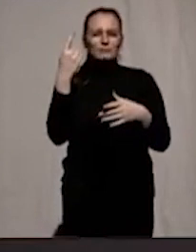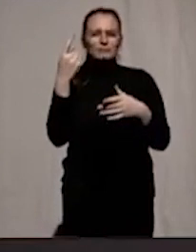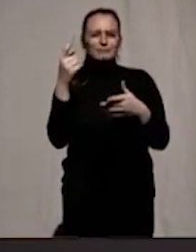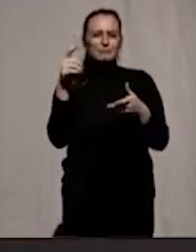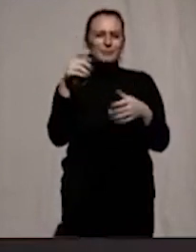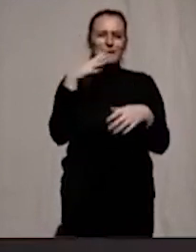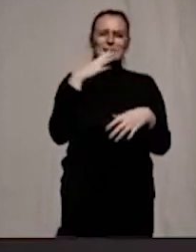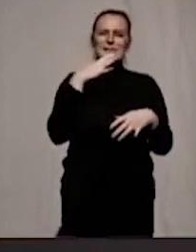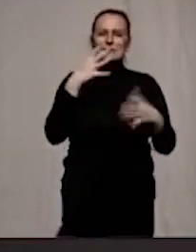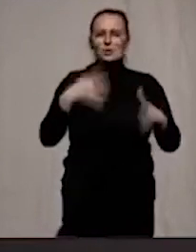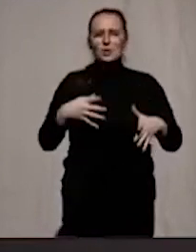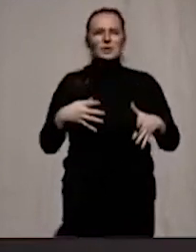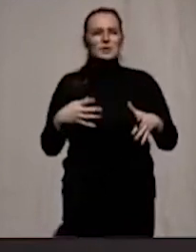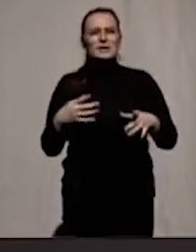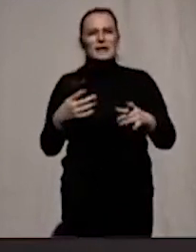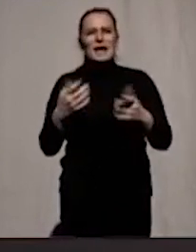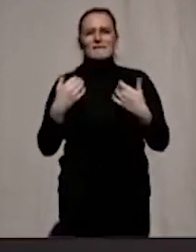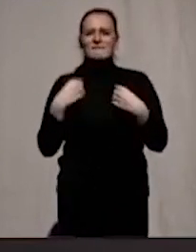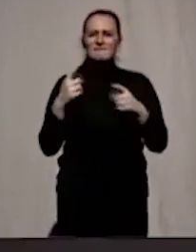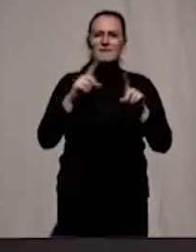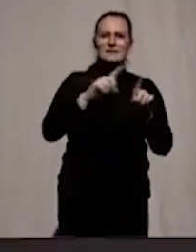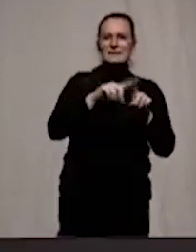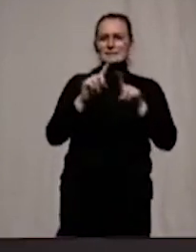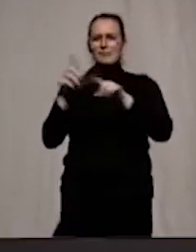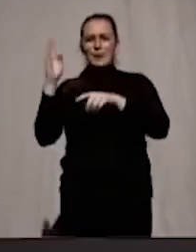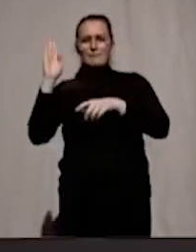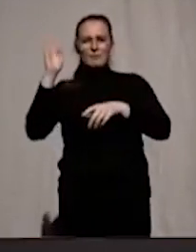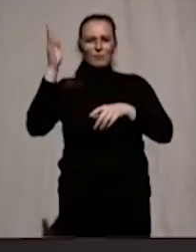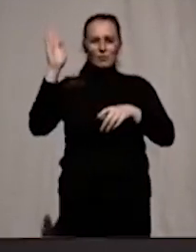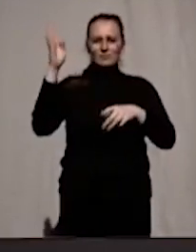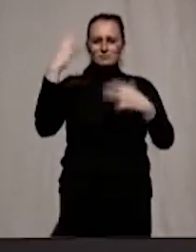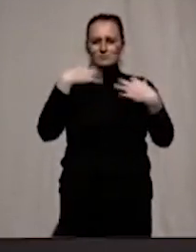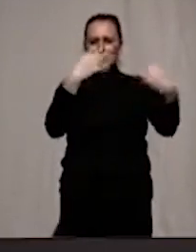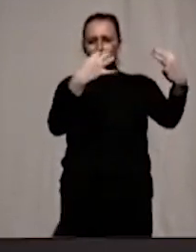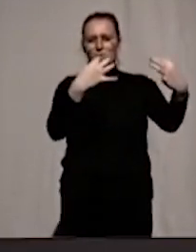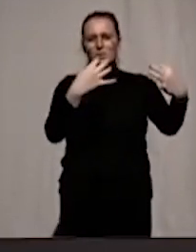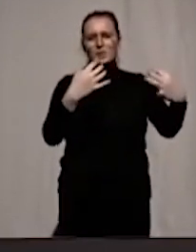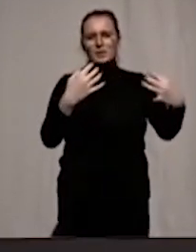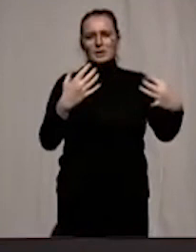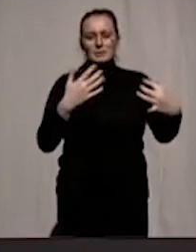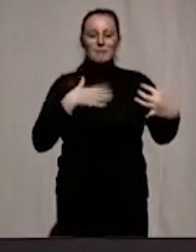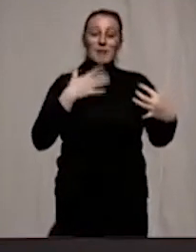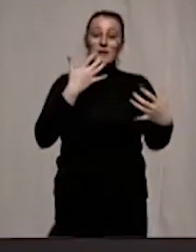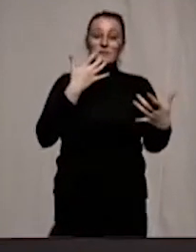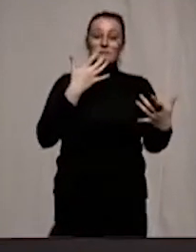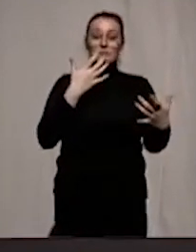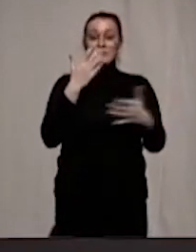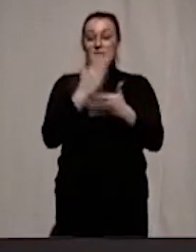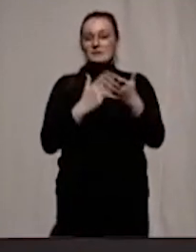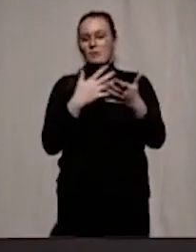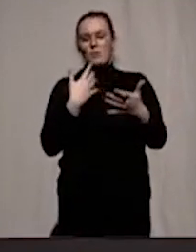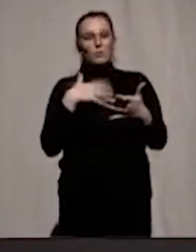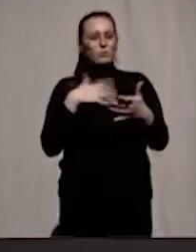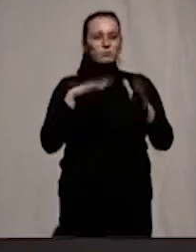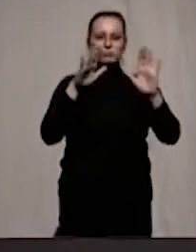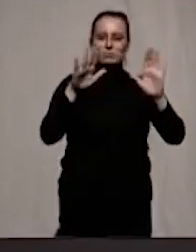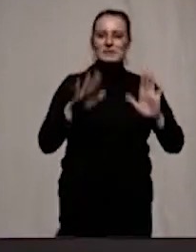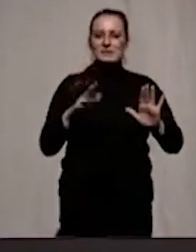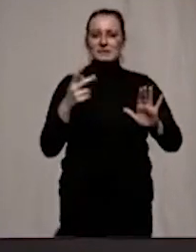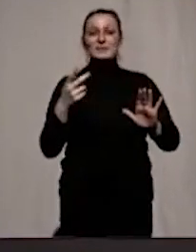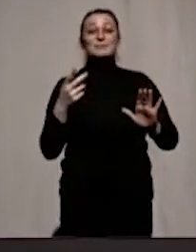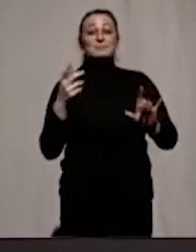And some of his acoustic live performances are like my favorite ones ever. But when you hear his studio stuff, it's still